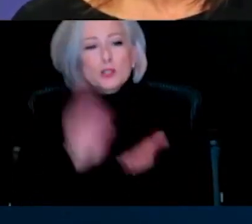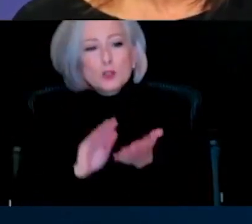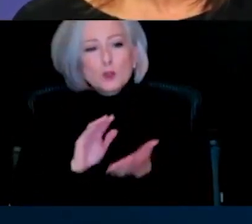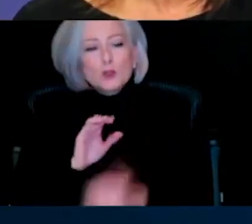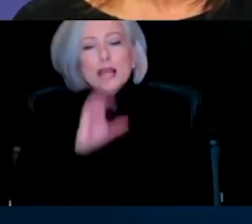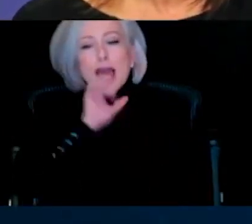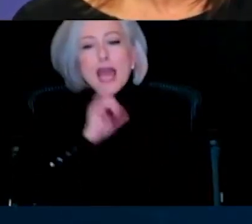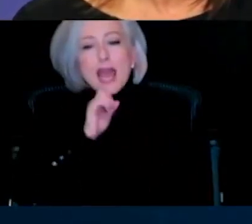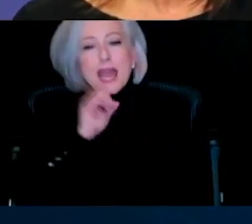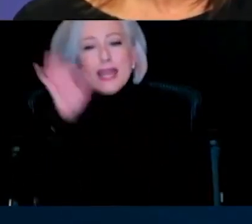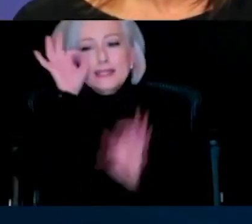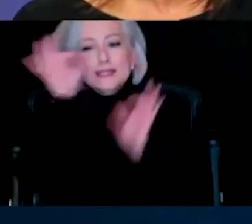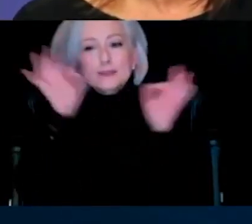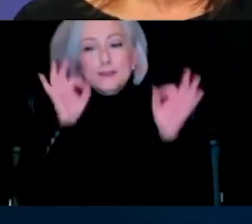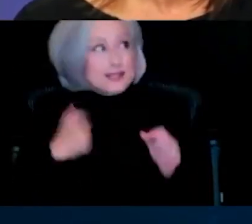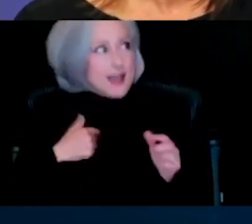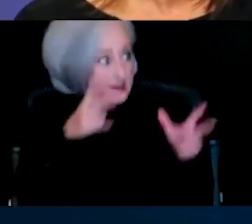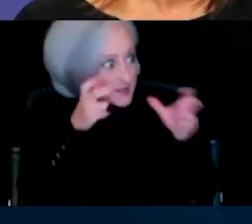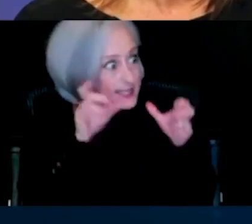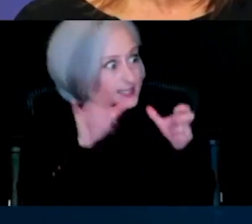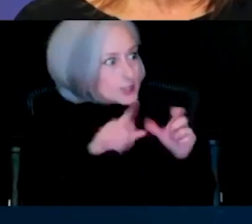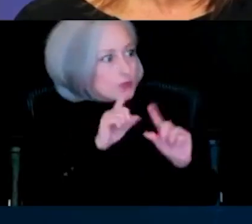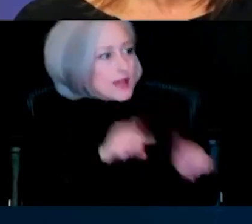am listening hard to this answer.